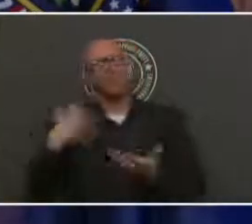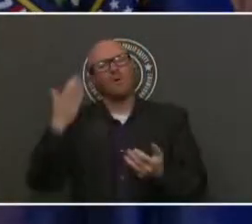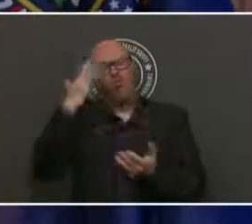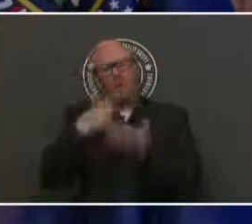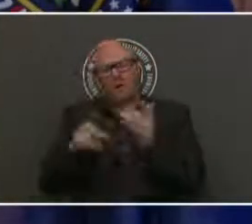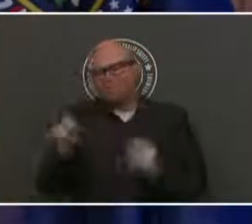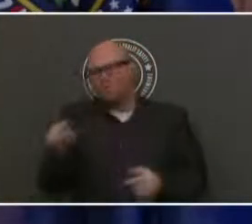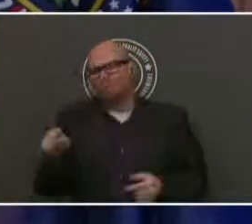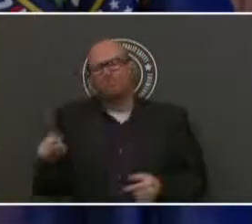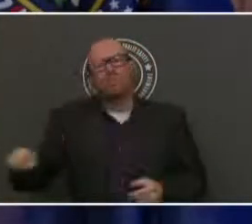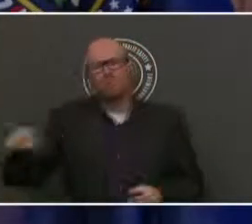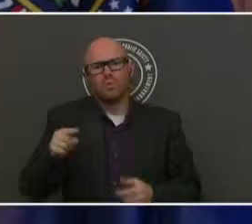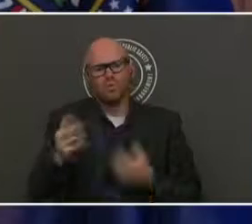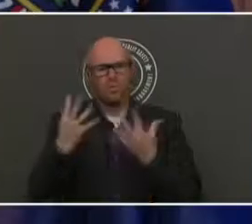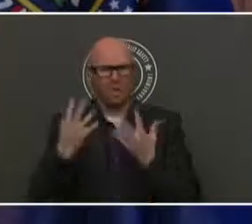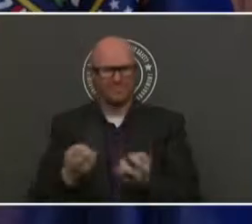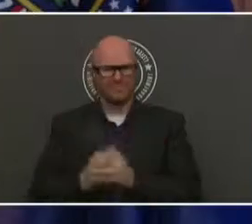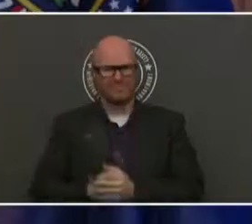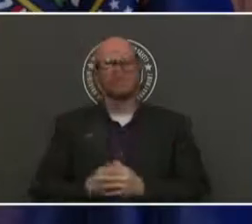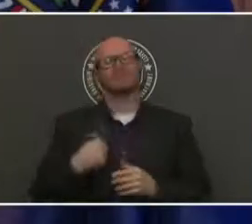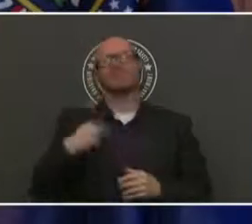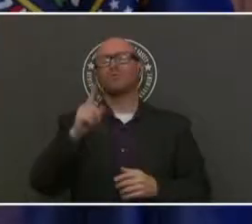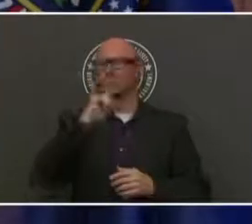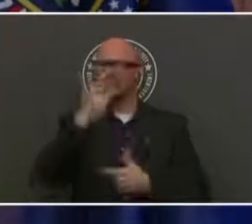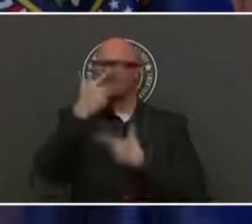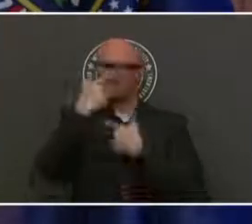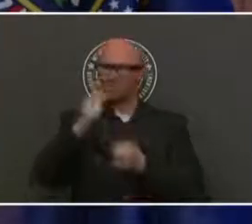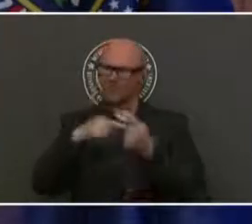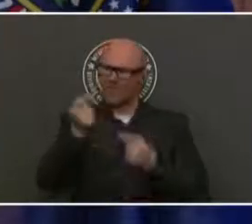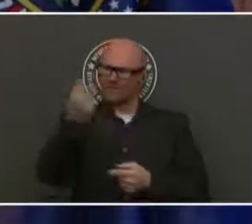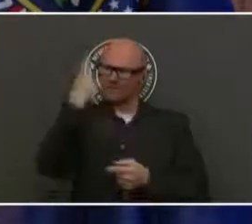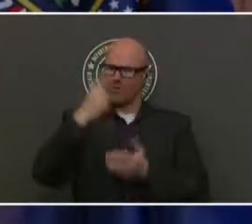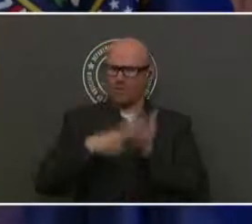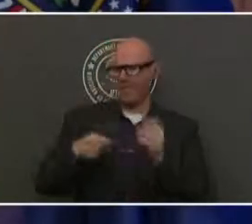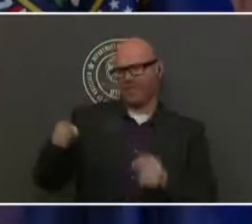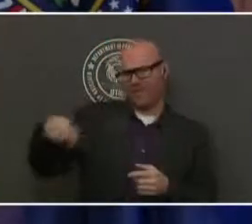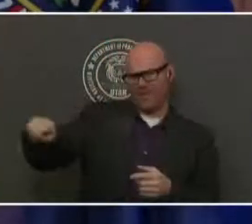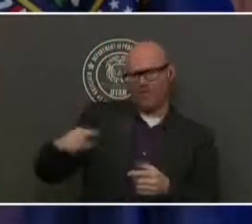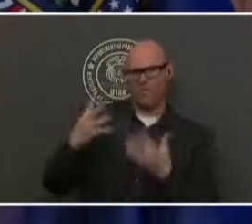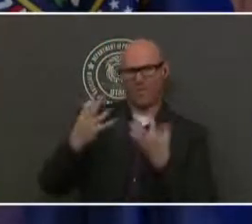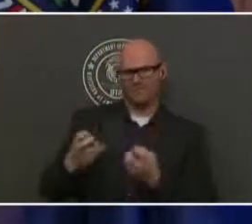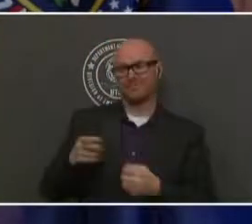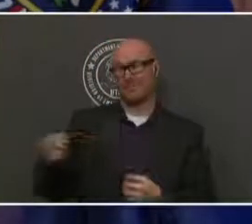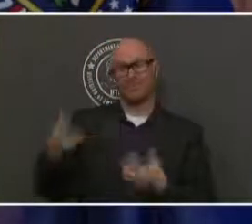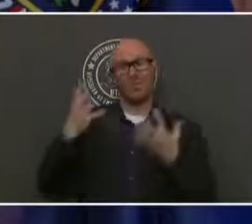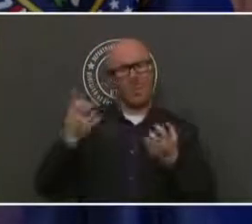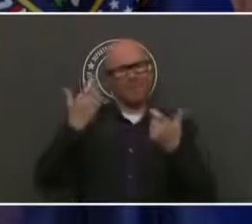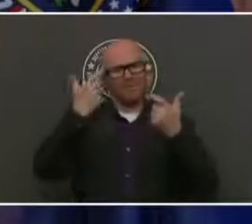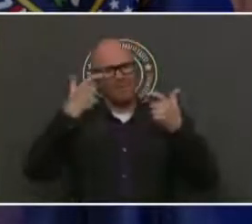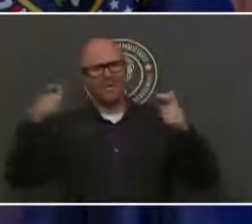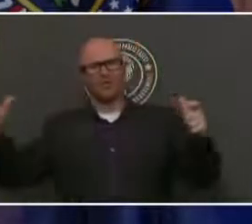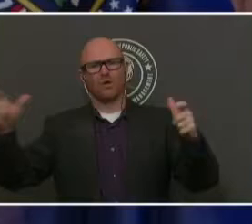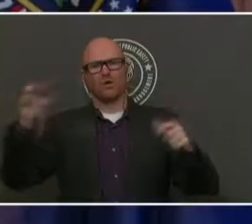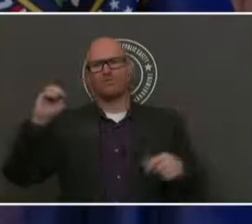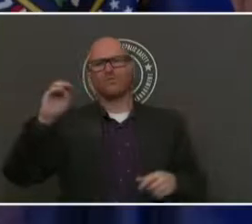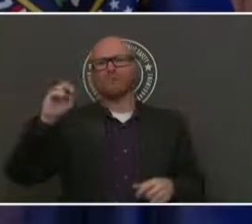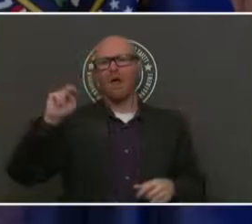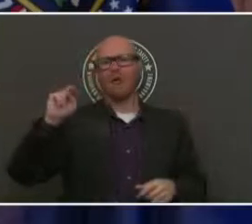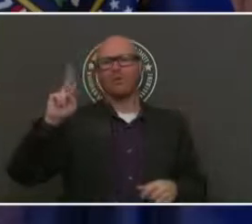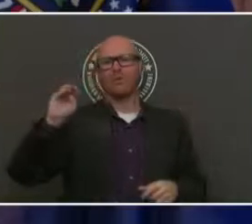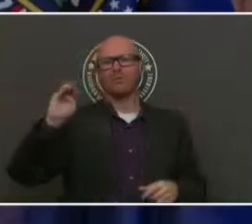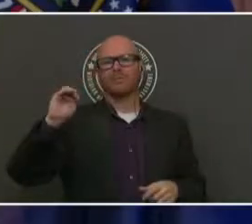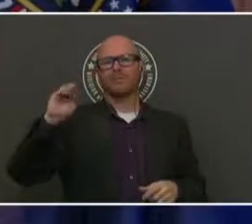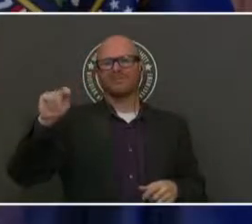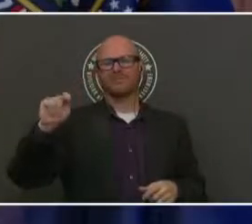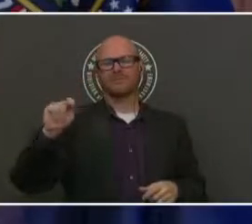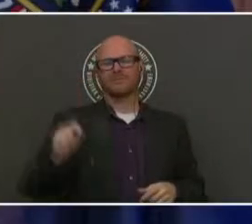to try to understand what they want. Yes, they want a bigger monument, but when you try to get to the heart of it,